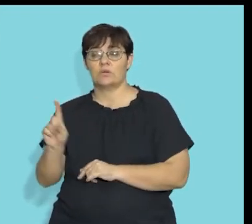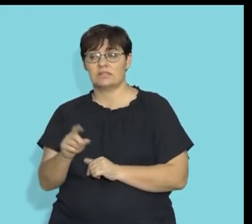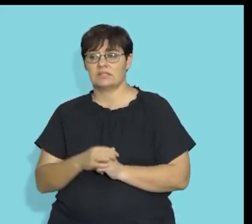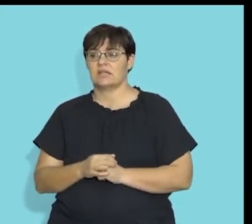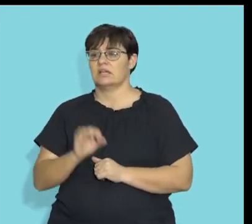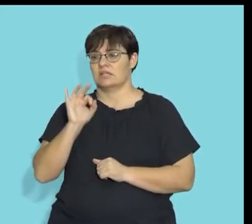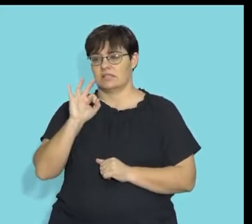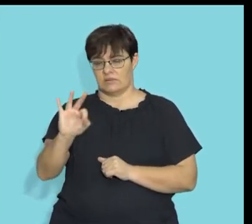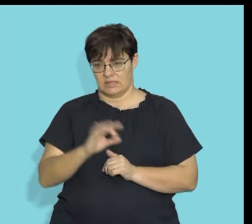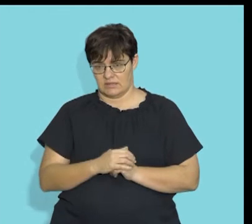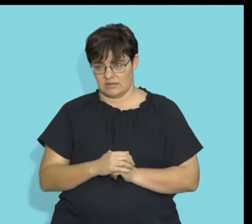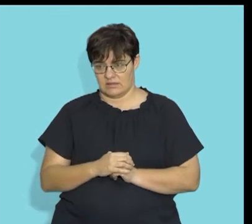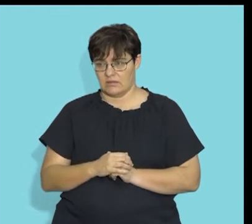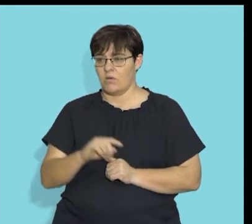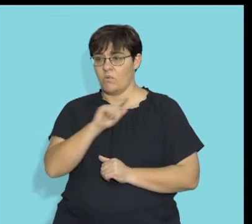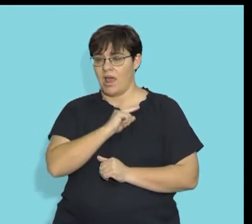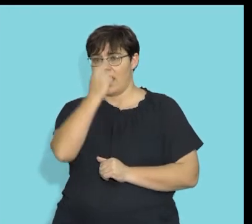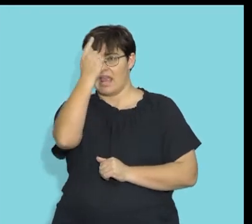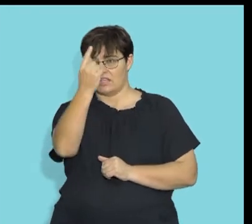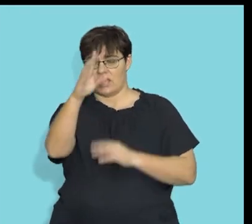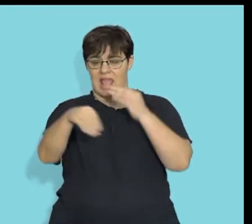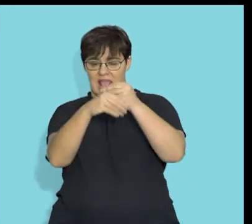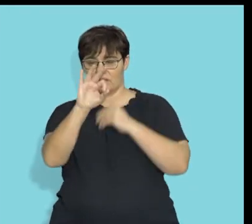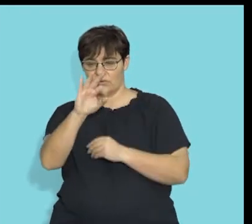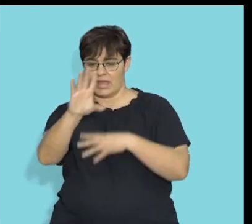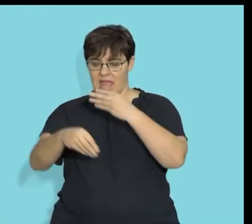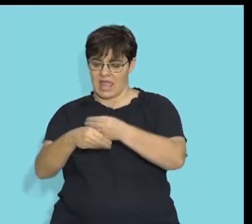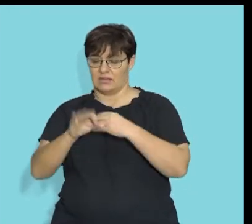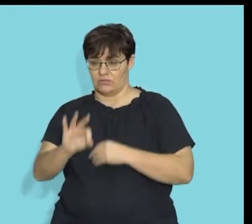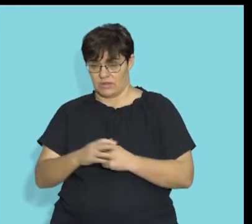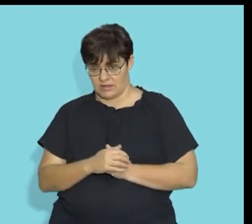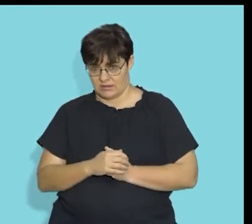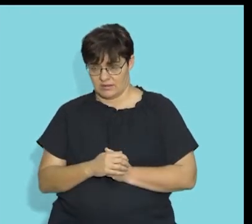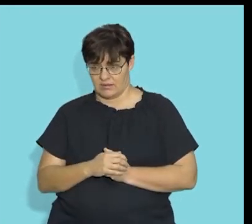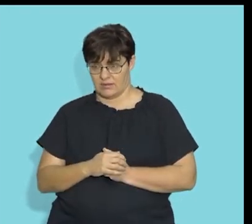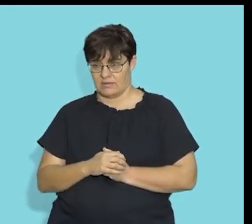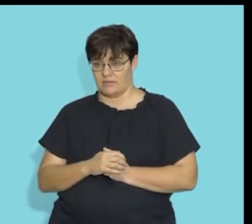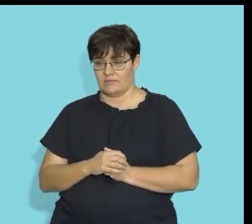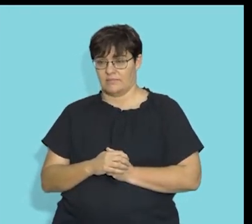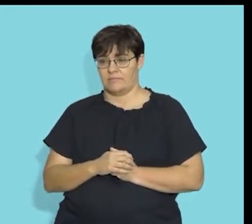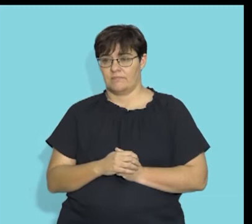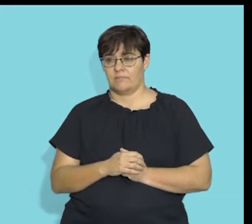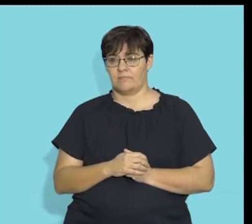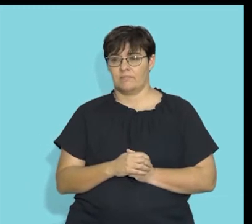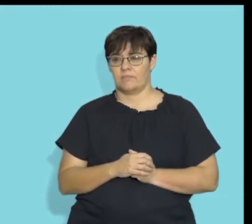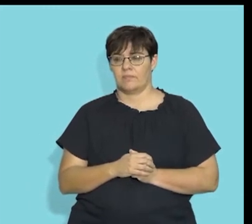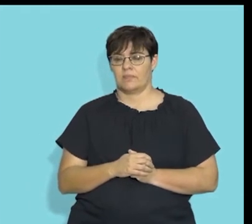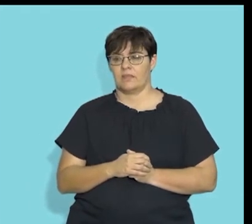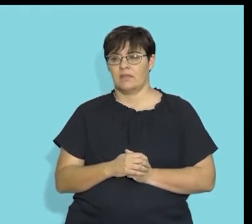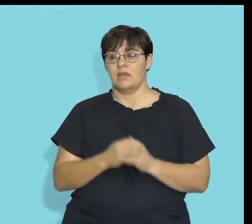difference is positive 3, because each of these terms increase by 3 as the terms go